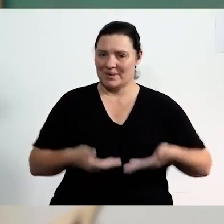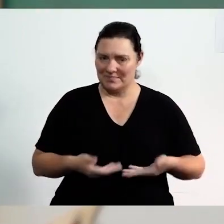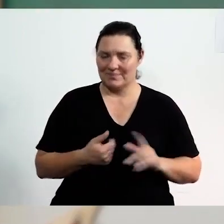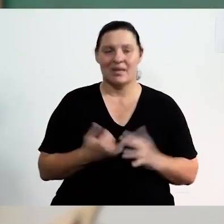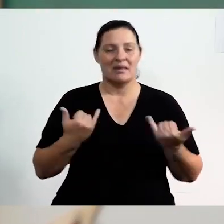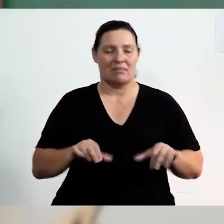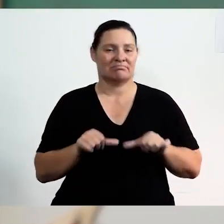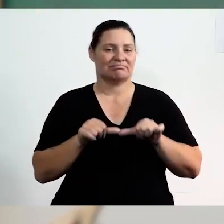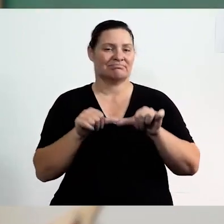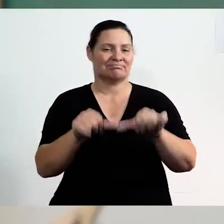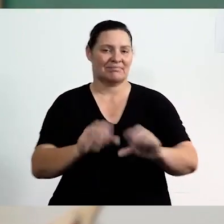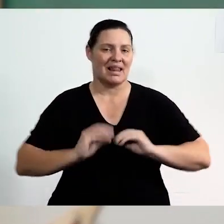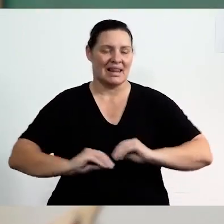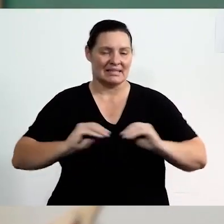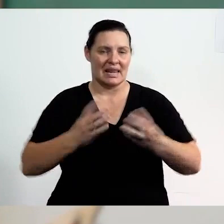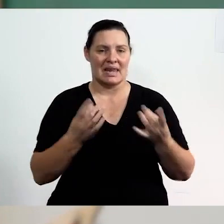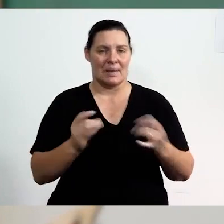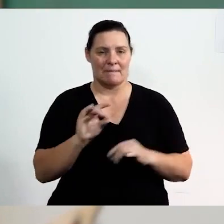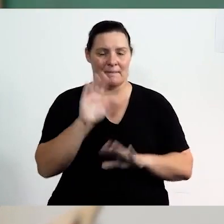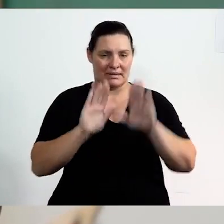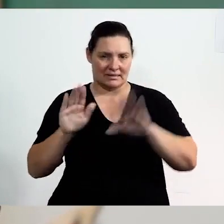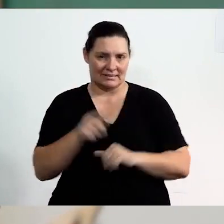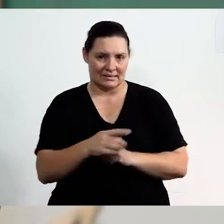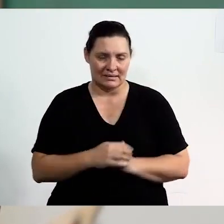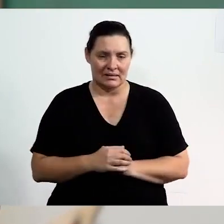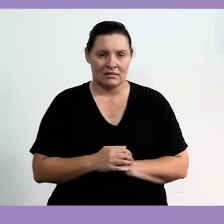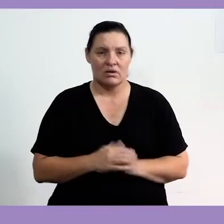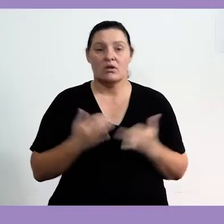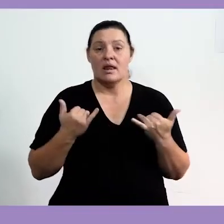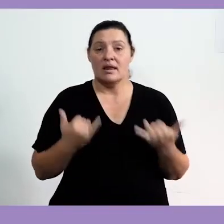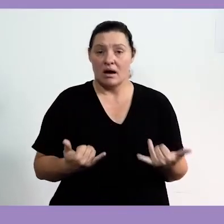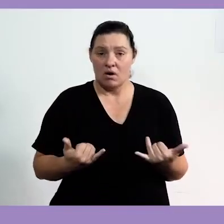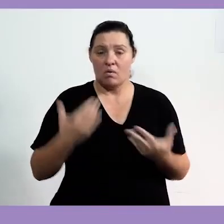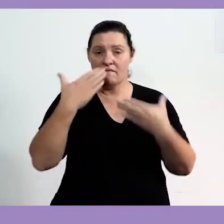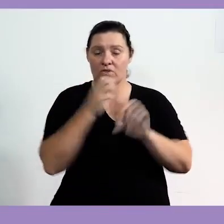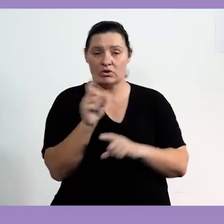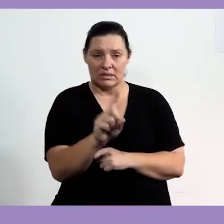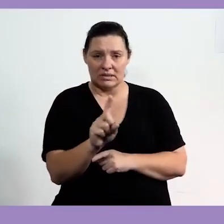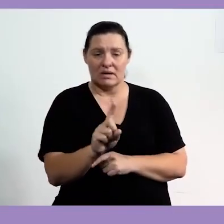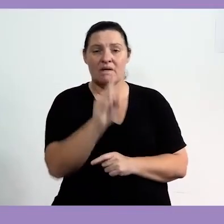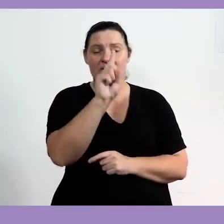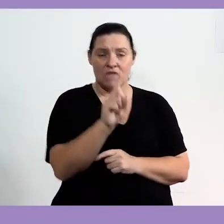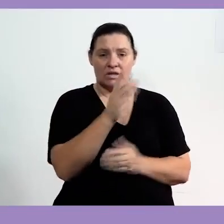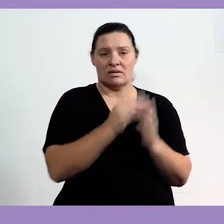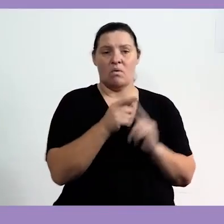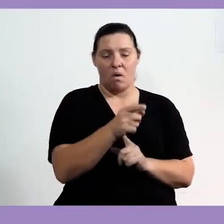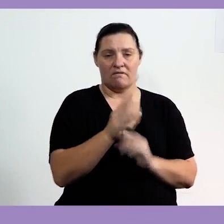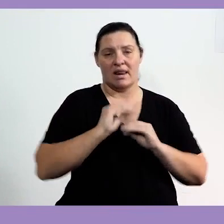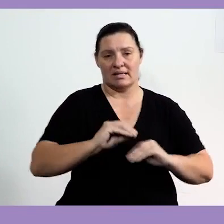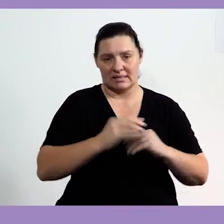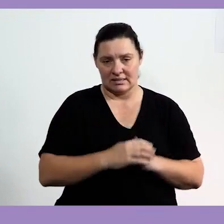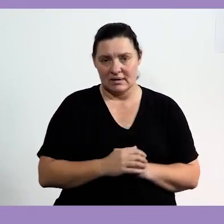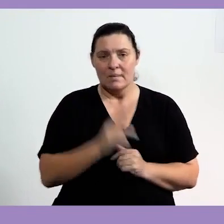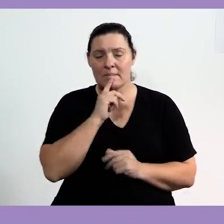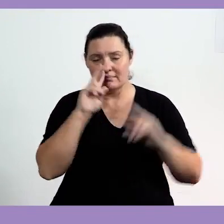Welcome back, and let's continue with our lesson on number patterns. So we are now going to be focusing on the first section of our